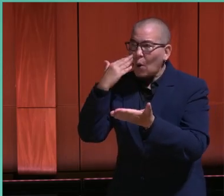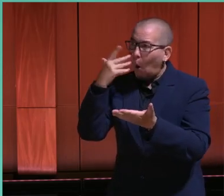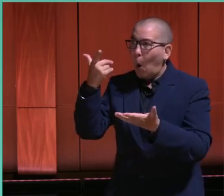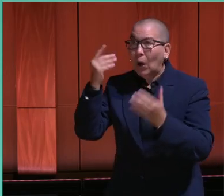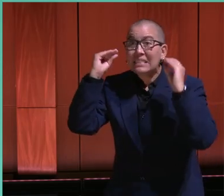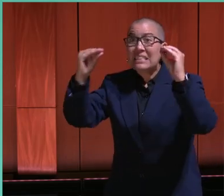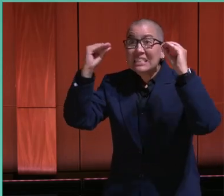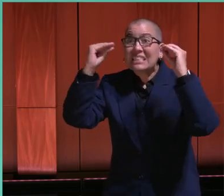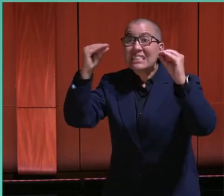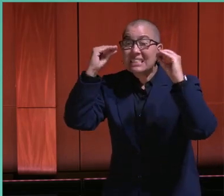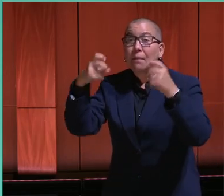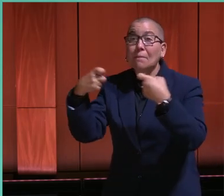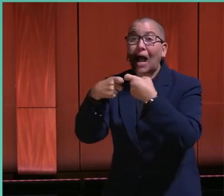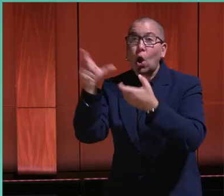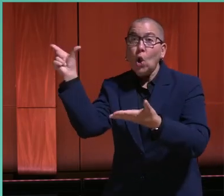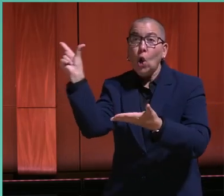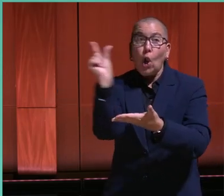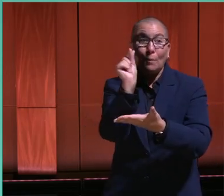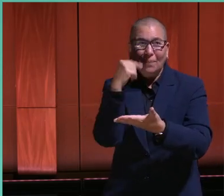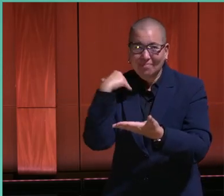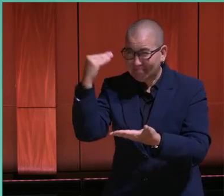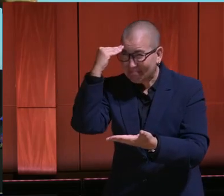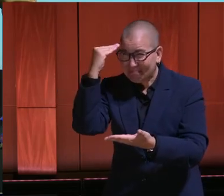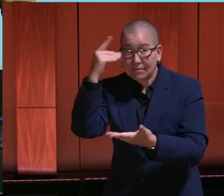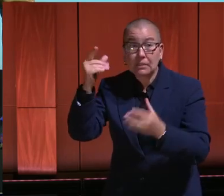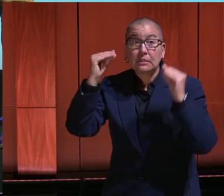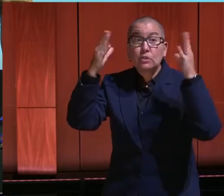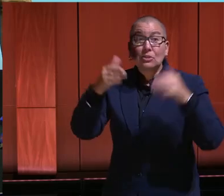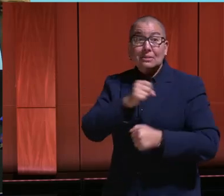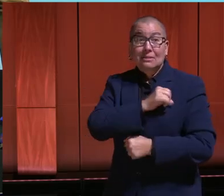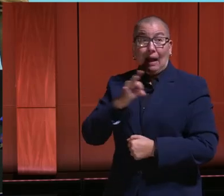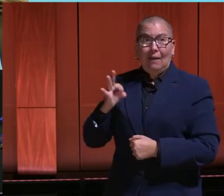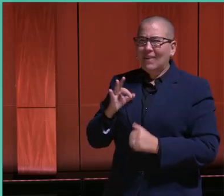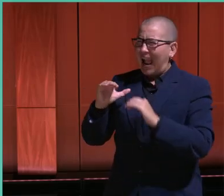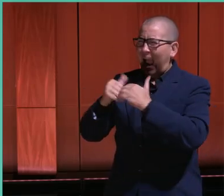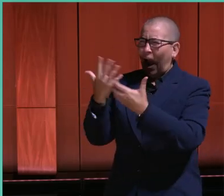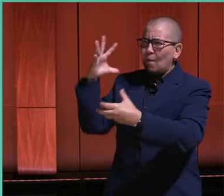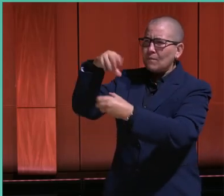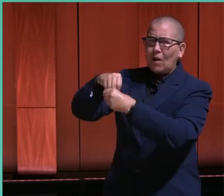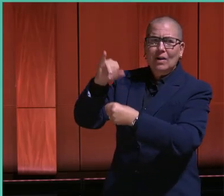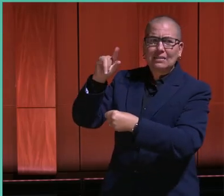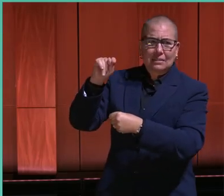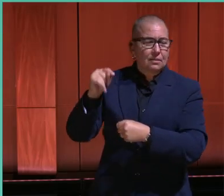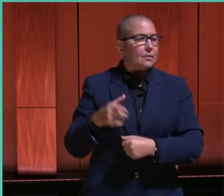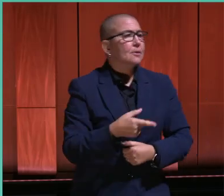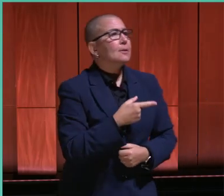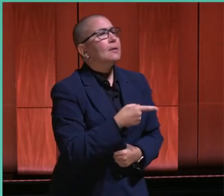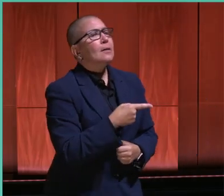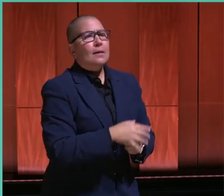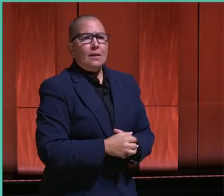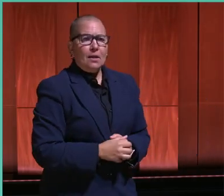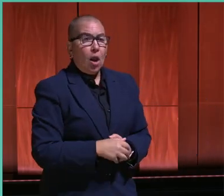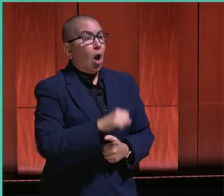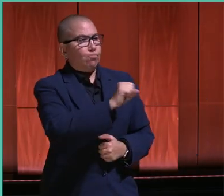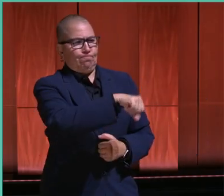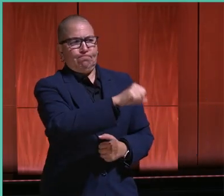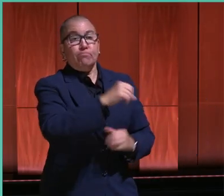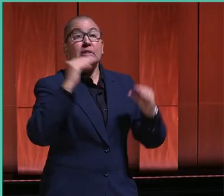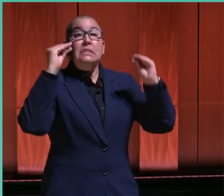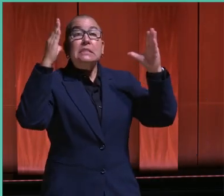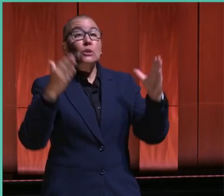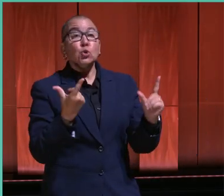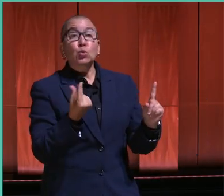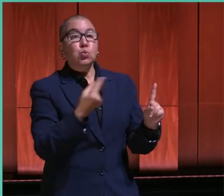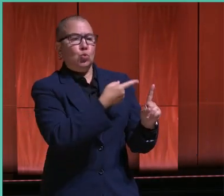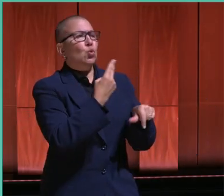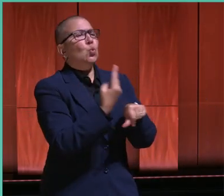incorporating IT into their lessons? What does it look like in a lesson? So teachers are also using all sorts of IT tools and technology. They mostly use